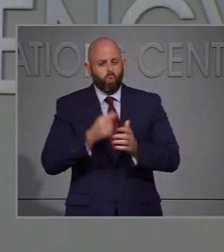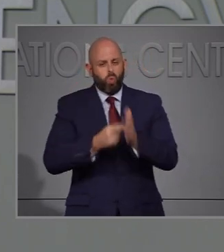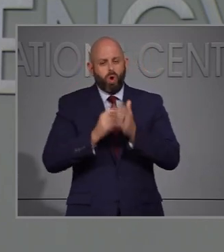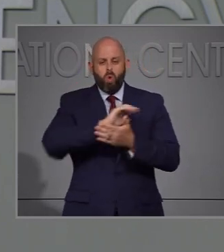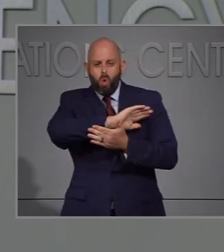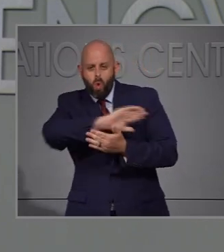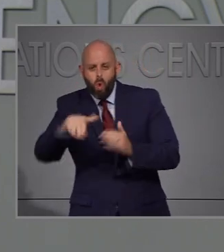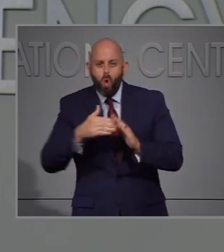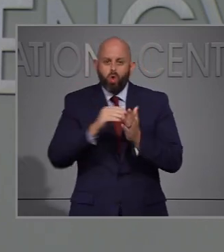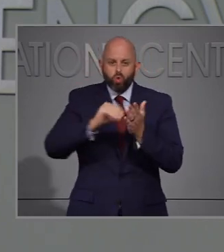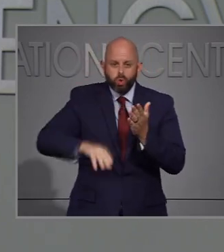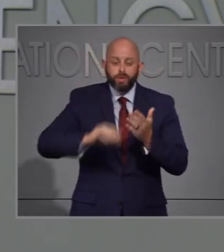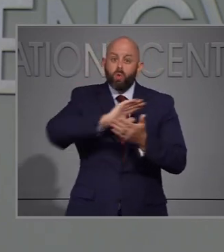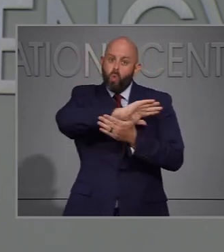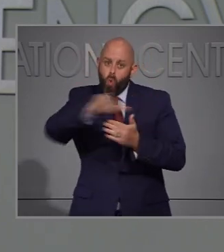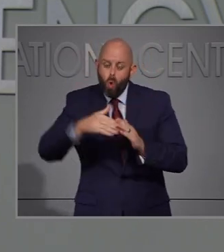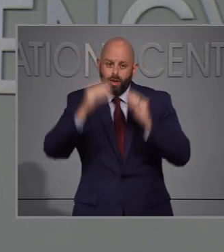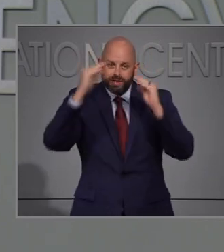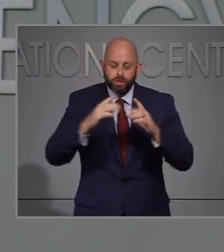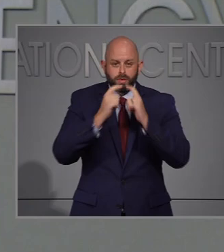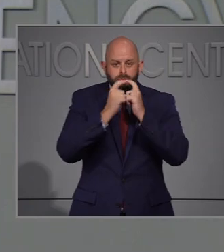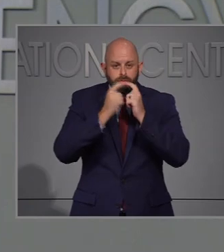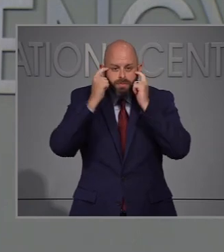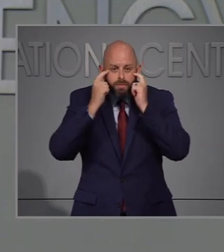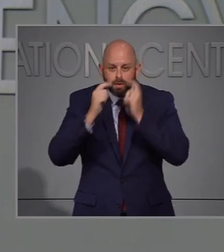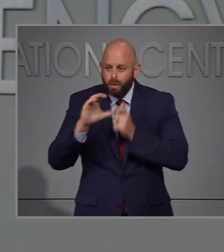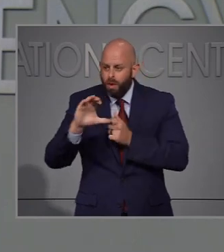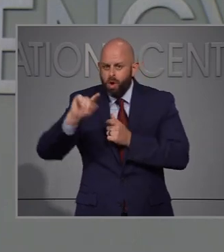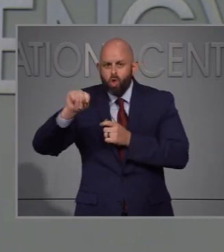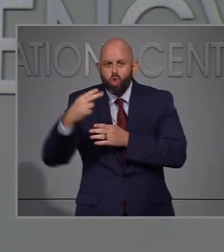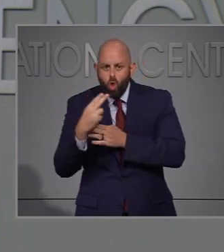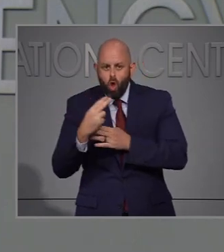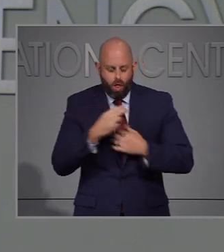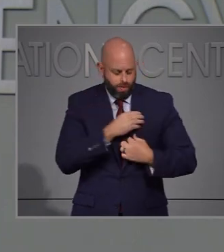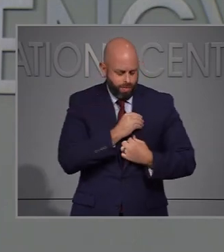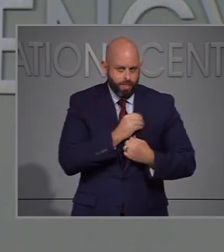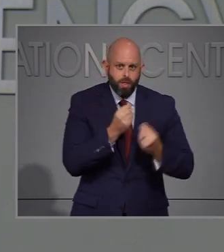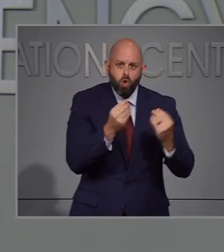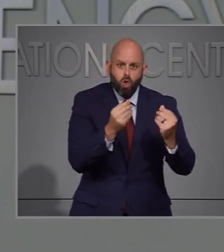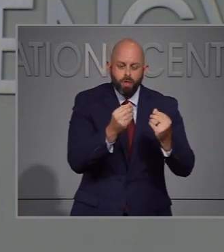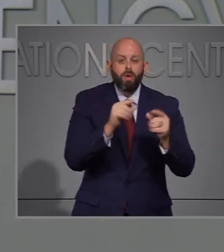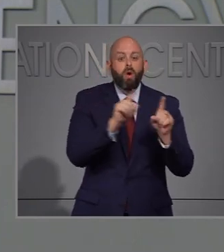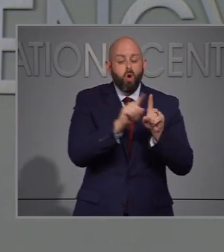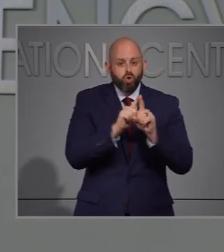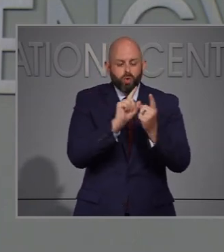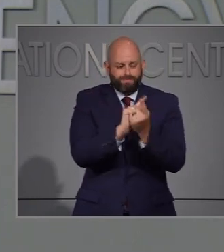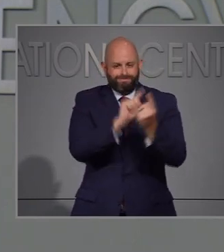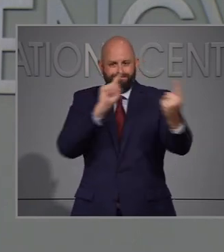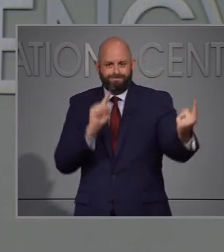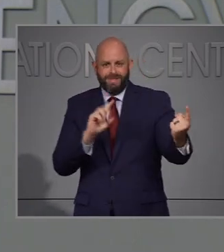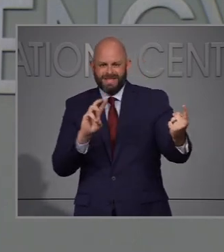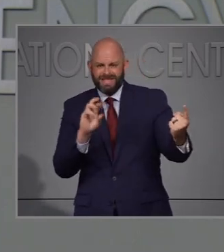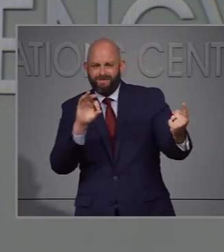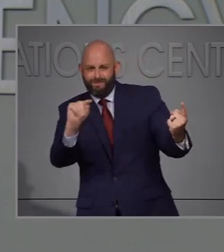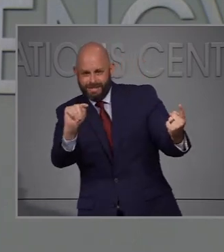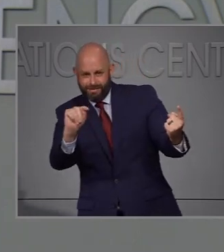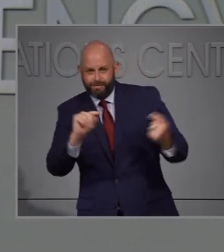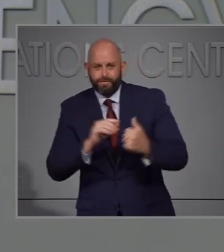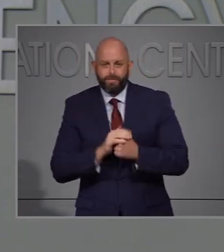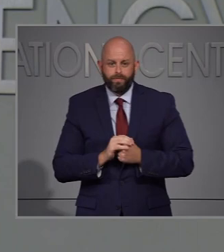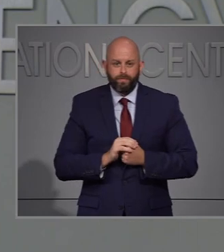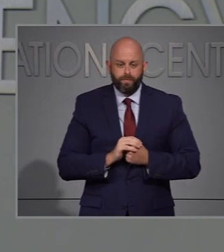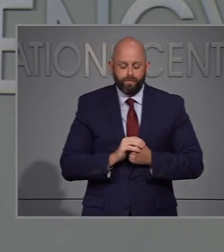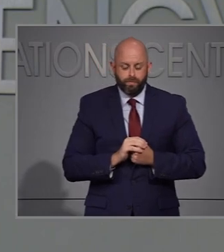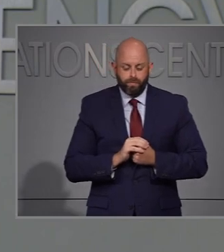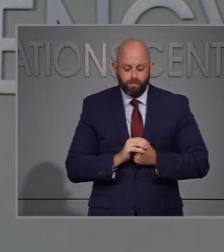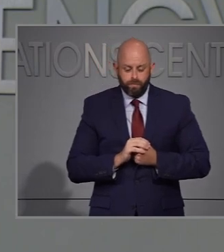and teachers to wear cloth face coverings and maintain a distance of 6 feet. We also added guidance for the precaution